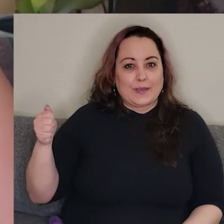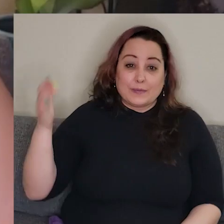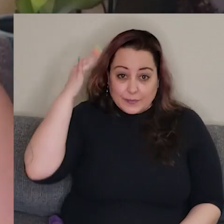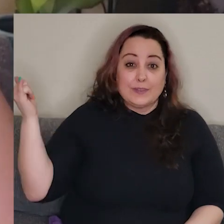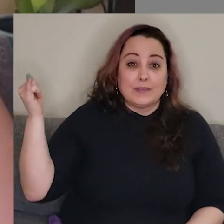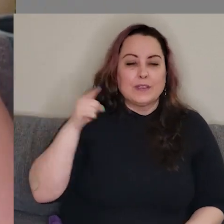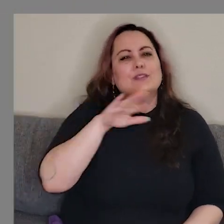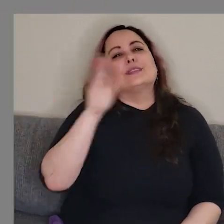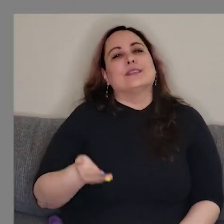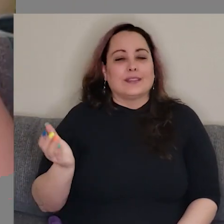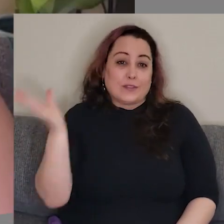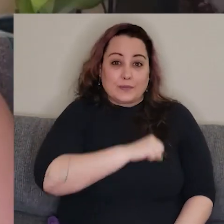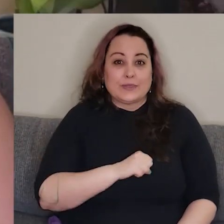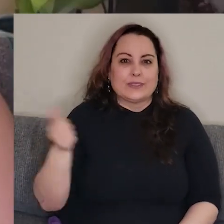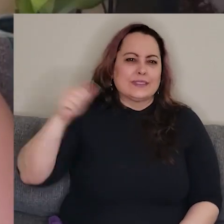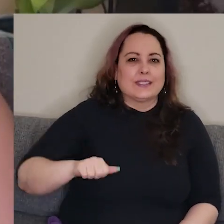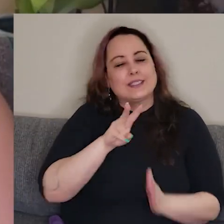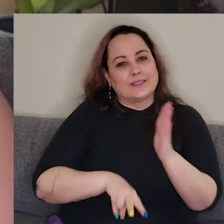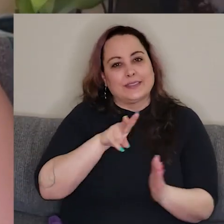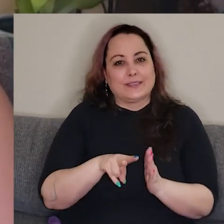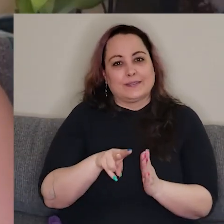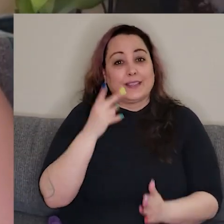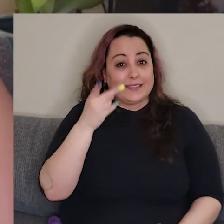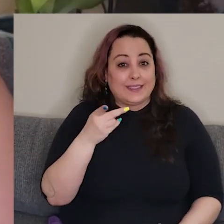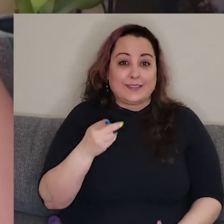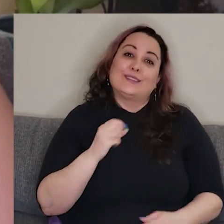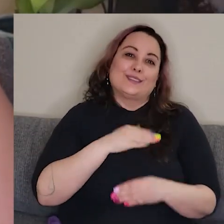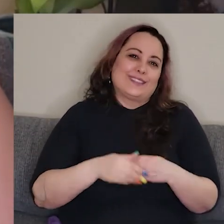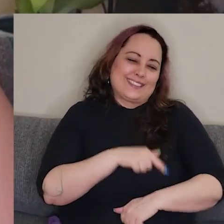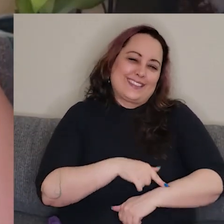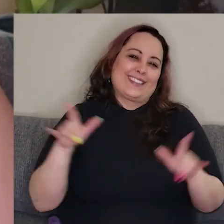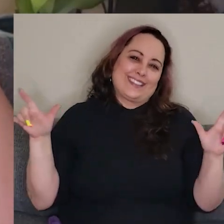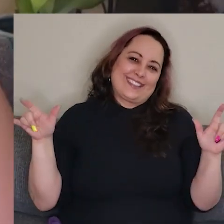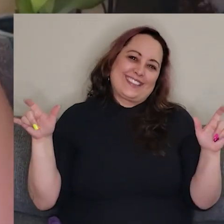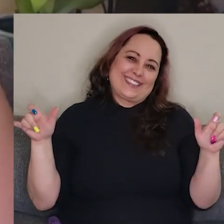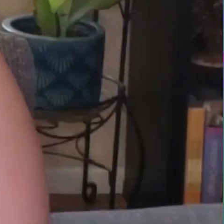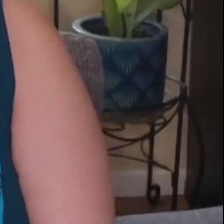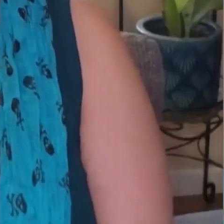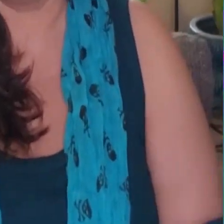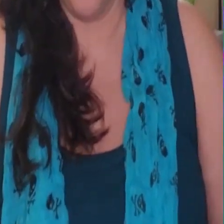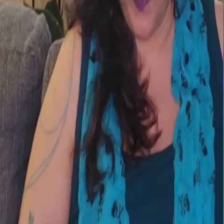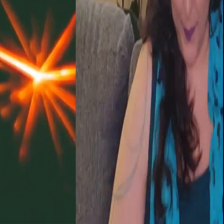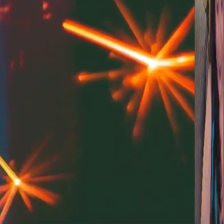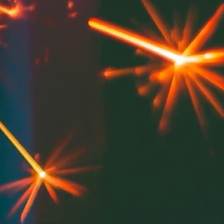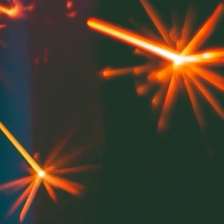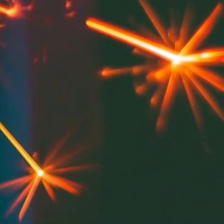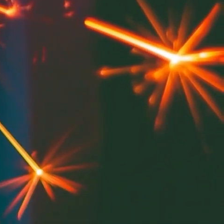Before you go, please hit that subscribe button so you don't miss a single video. And I'll see you in the next one. Bye for now.